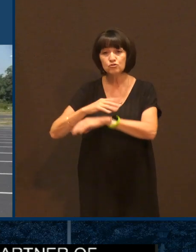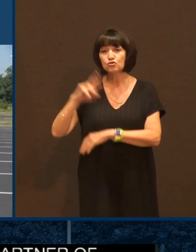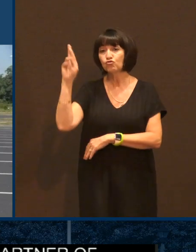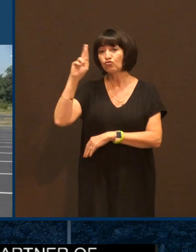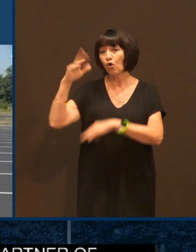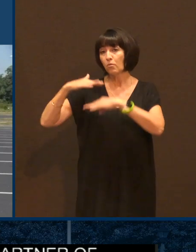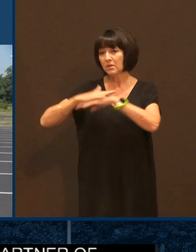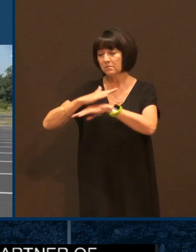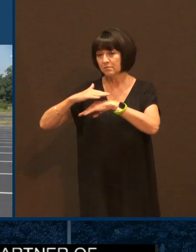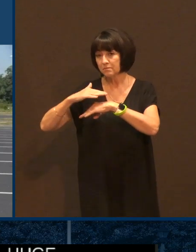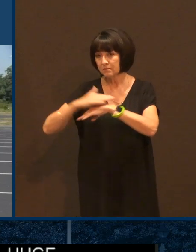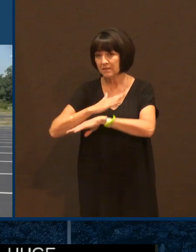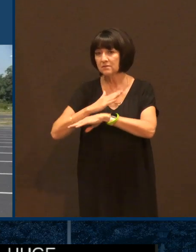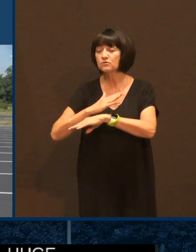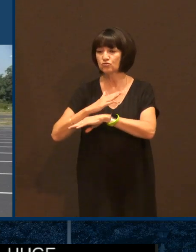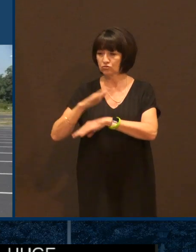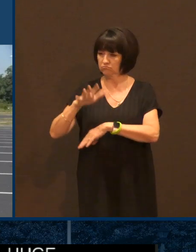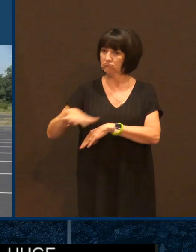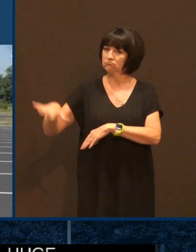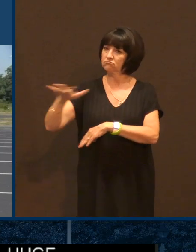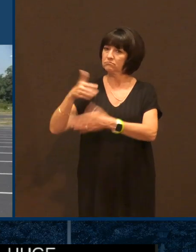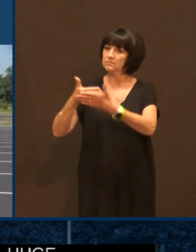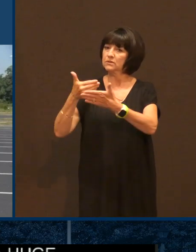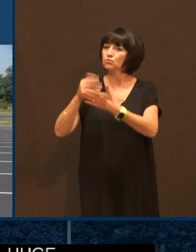Beach for coastal communities.